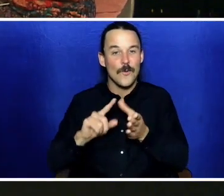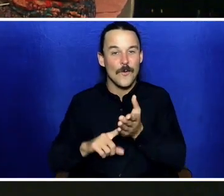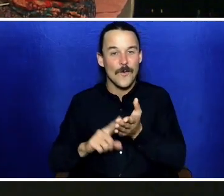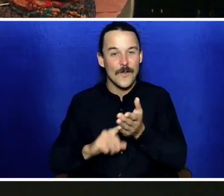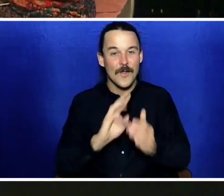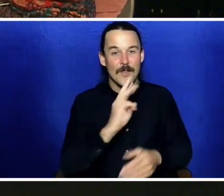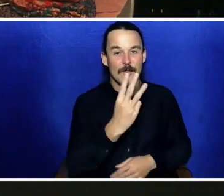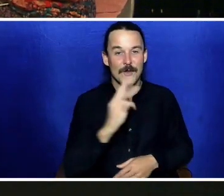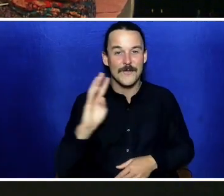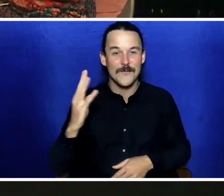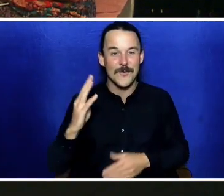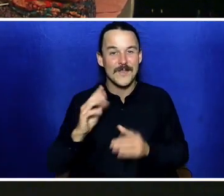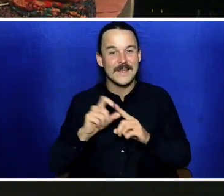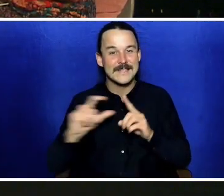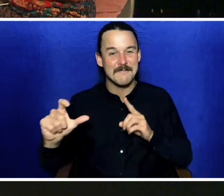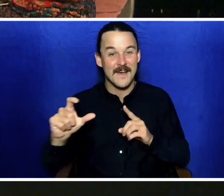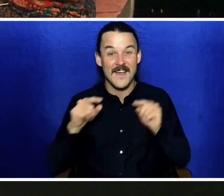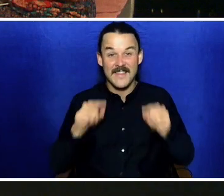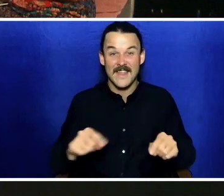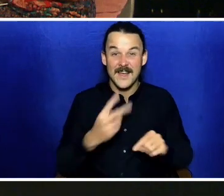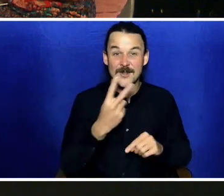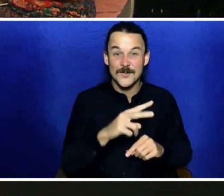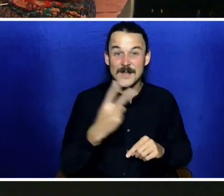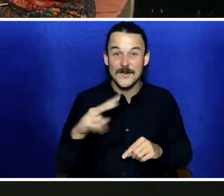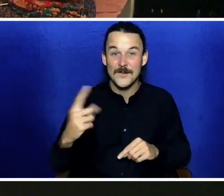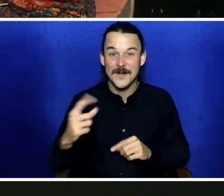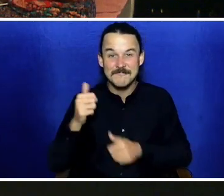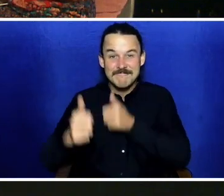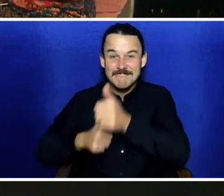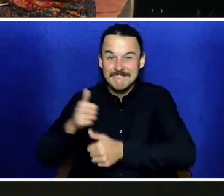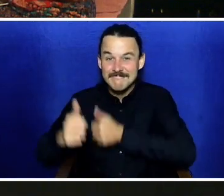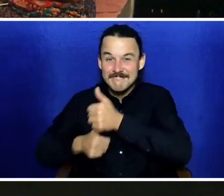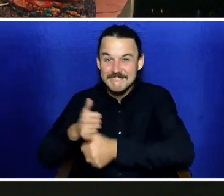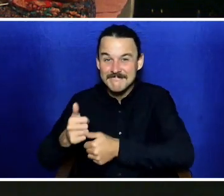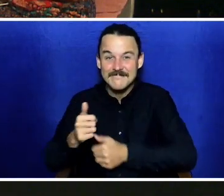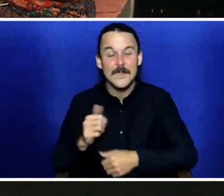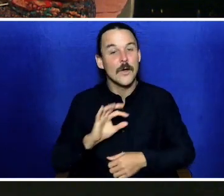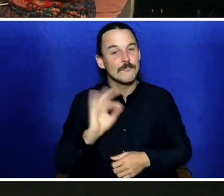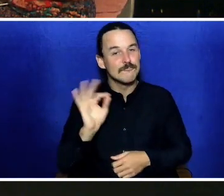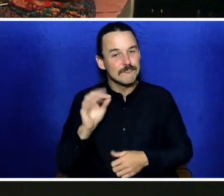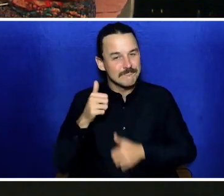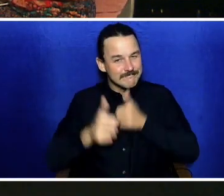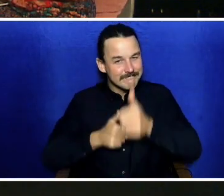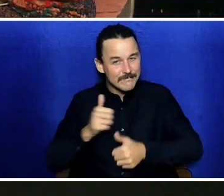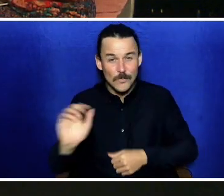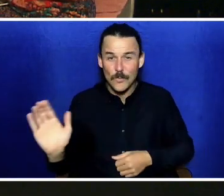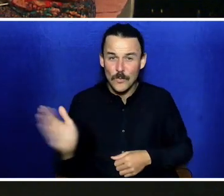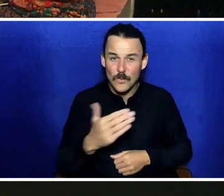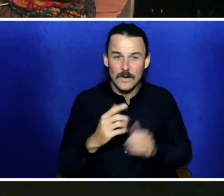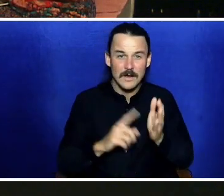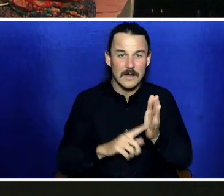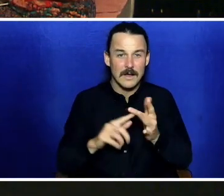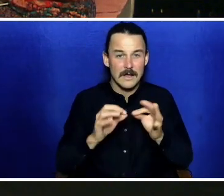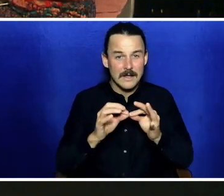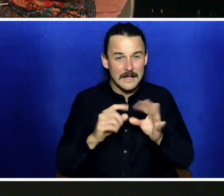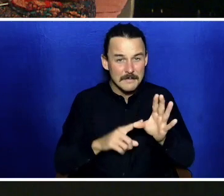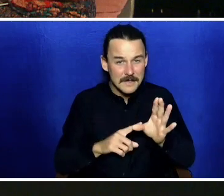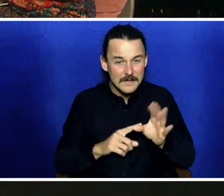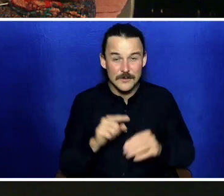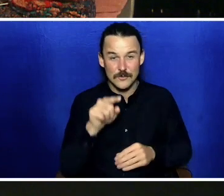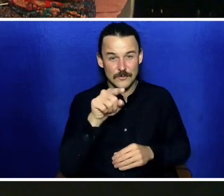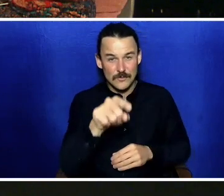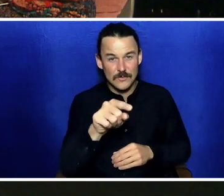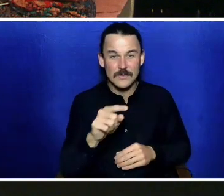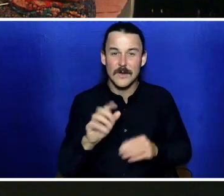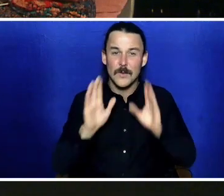2021. Congratulations. Well, congratulations to everybody, to our great team, to Libby, to you, to the wonderful people at Victorian